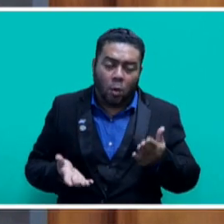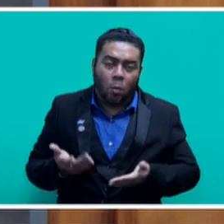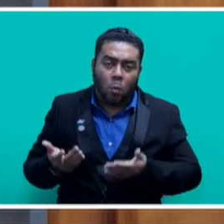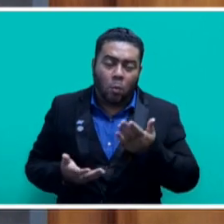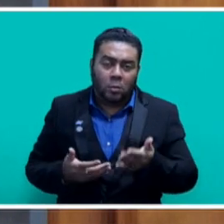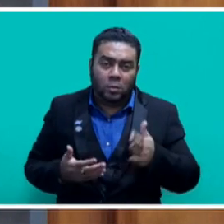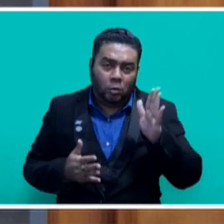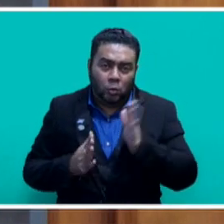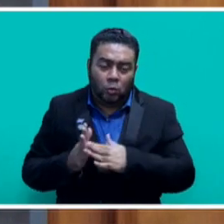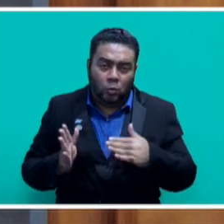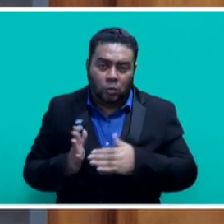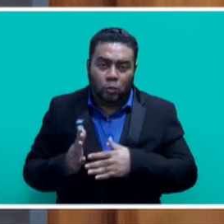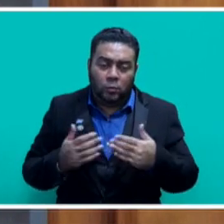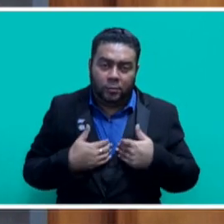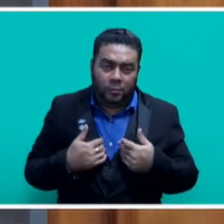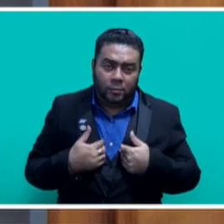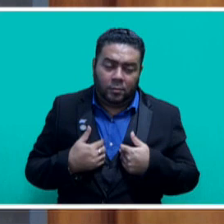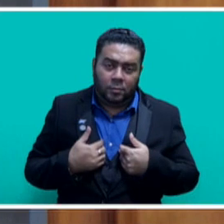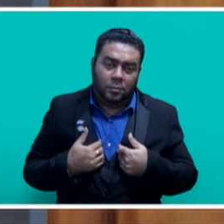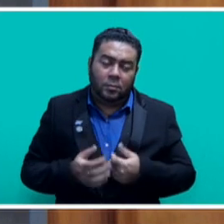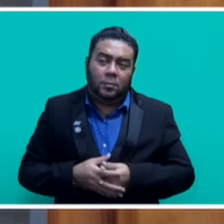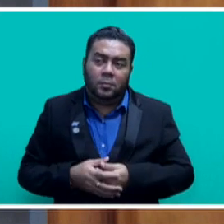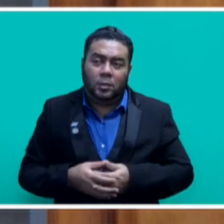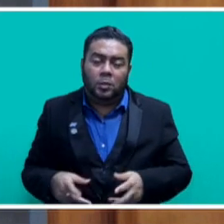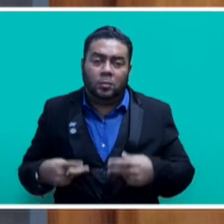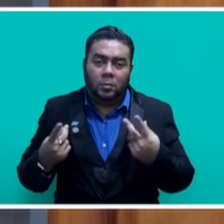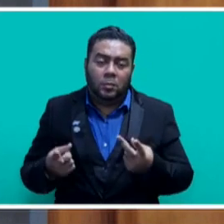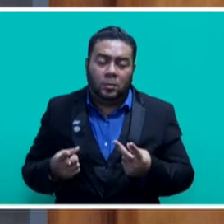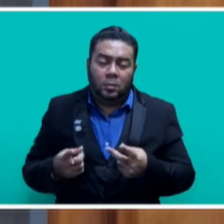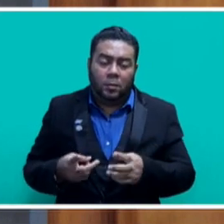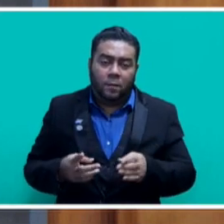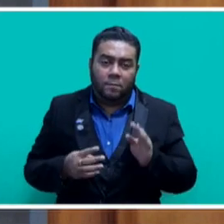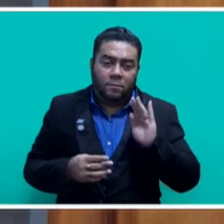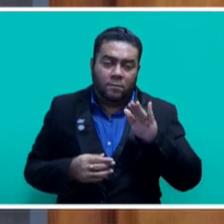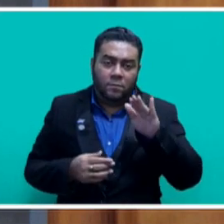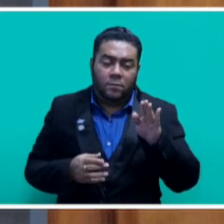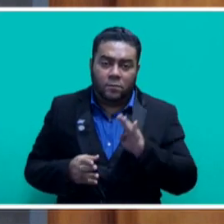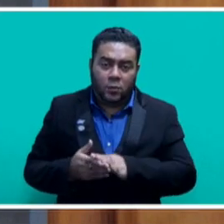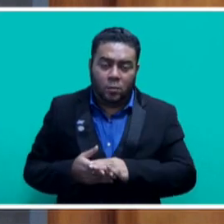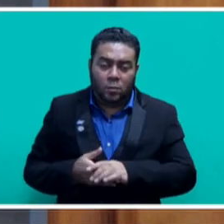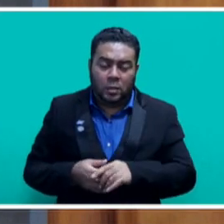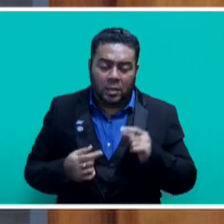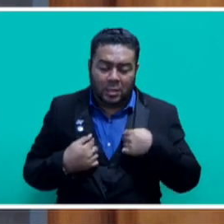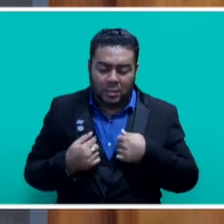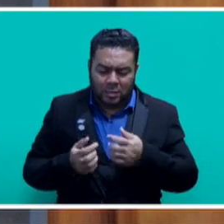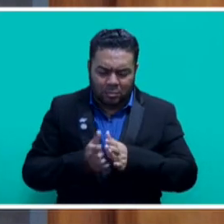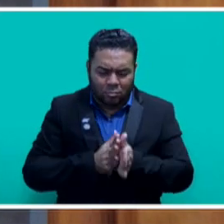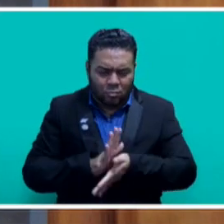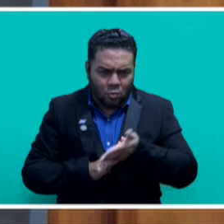Zealand universities. In line with our commitment to rebuilding our future, this prestigious